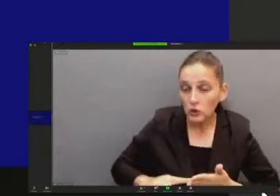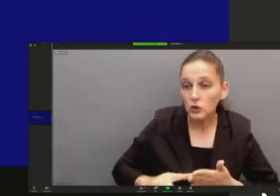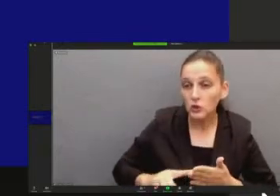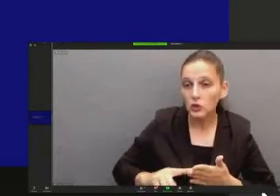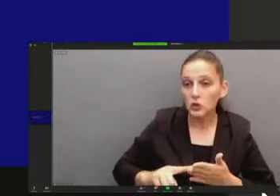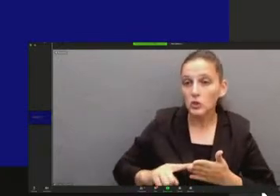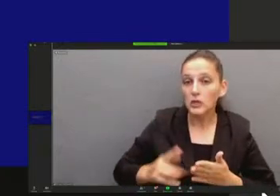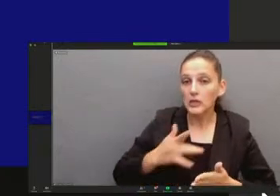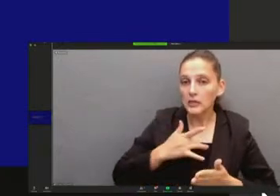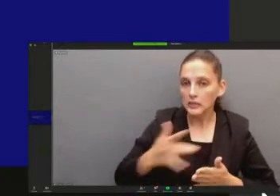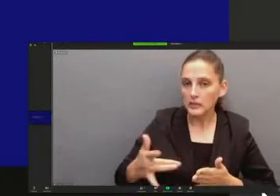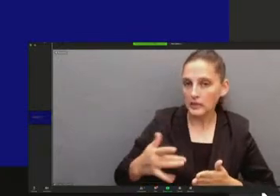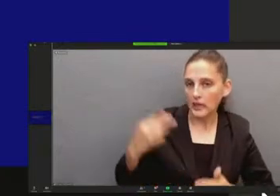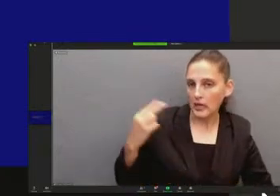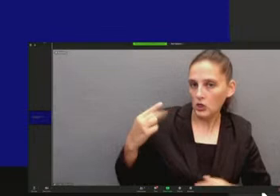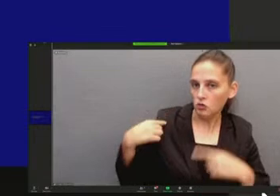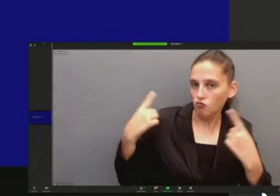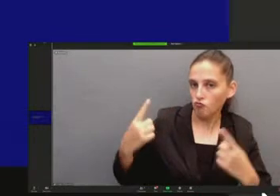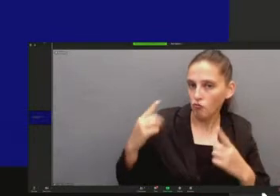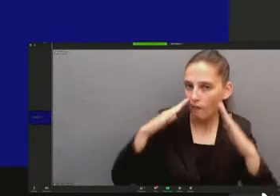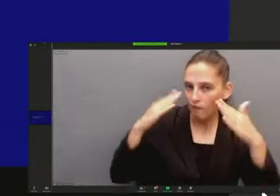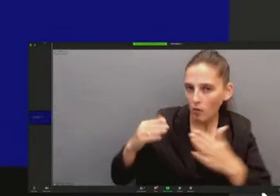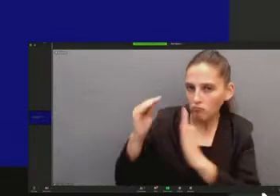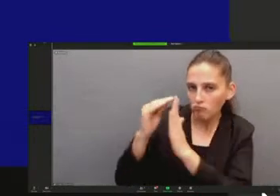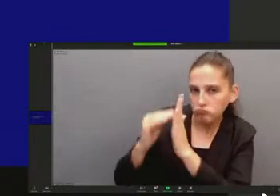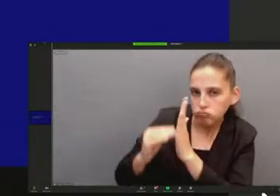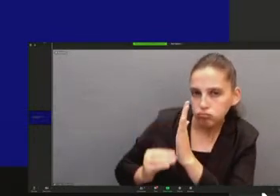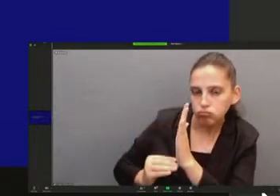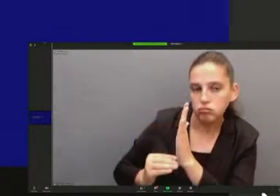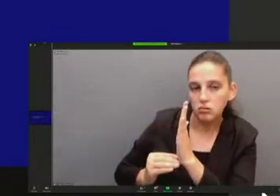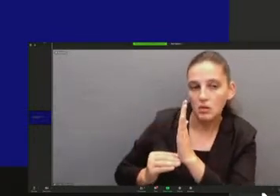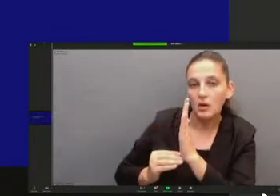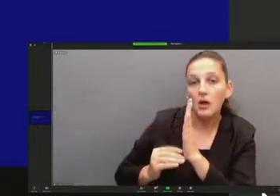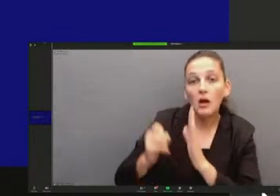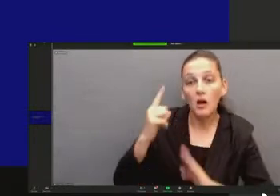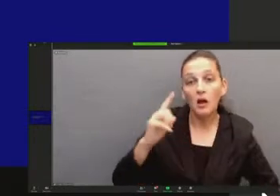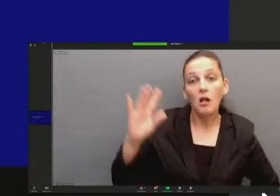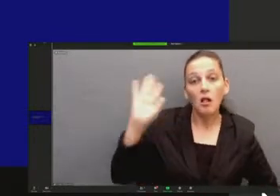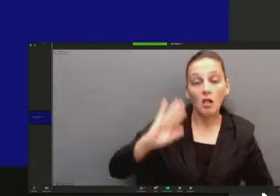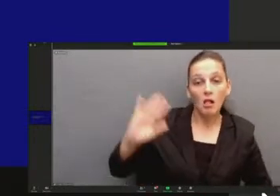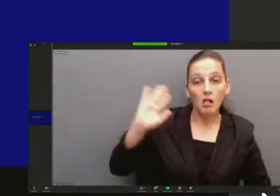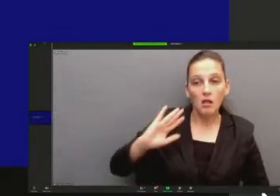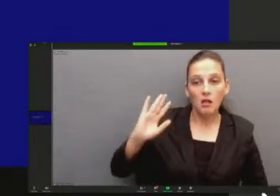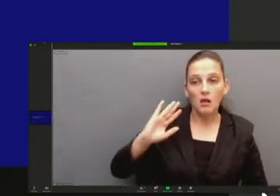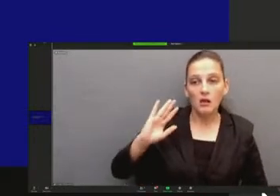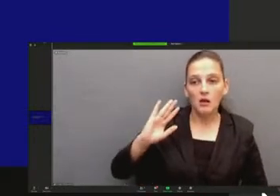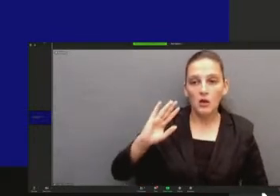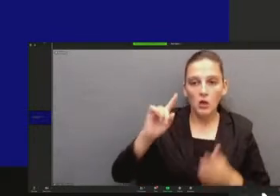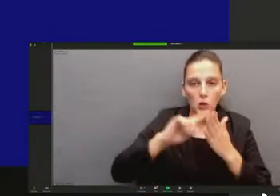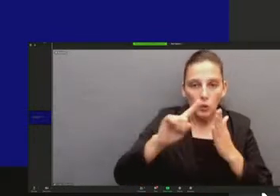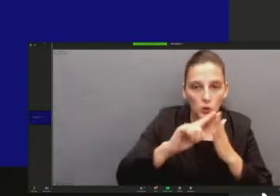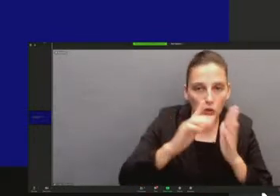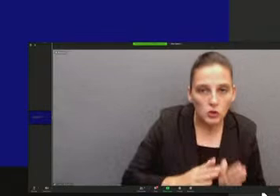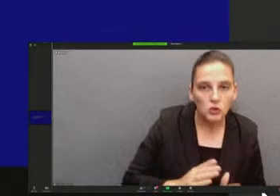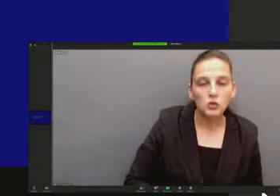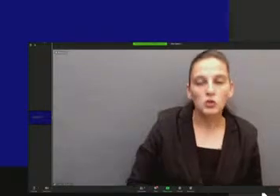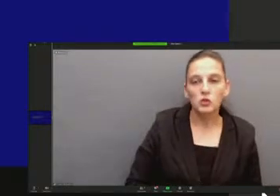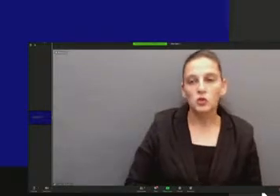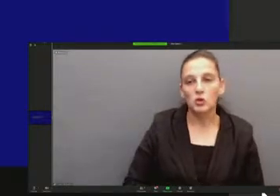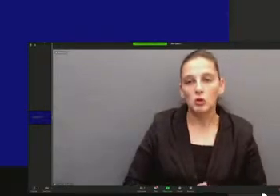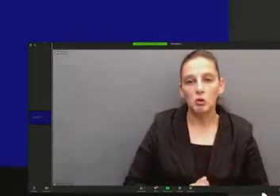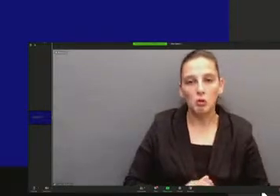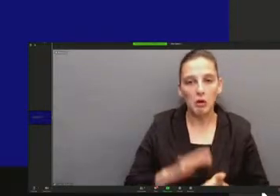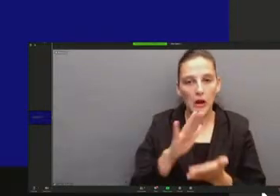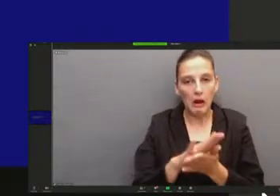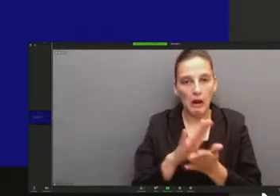focused historically on documenting that matters, because in the early days, researchers and even academic journals were